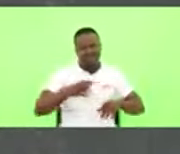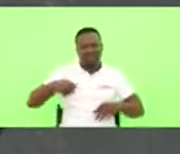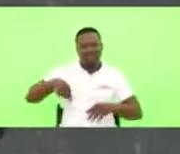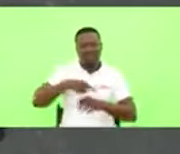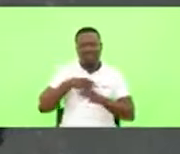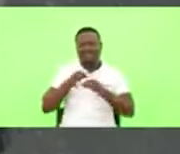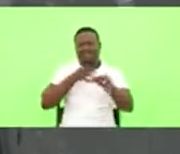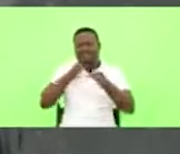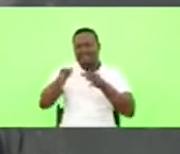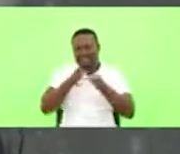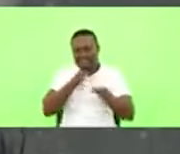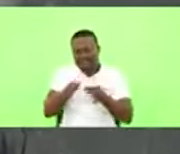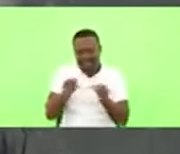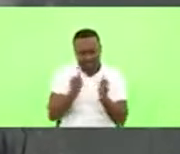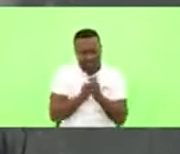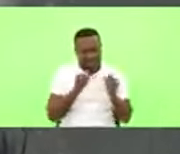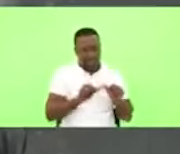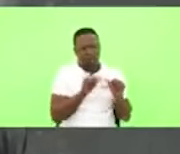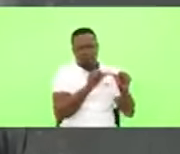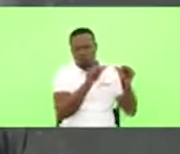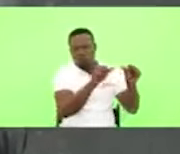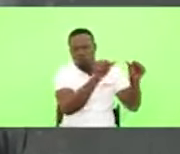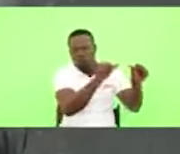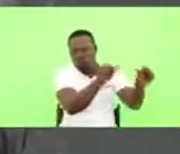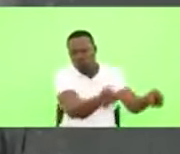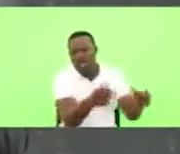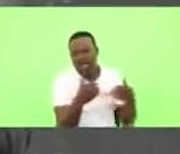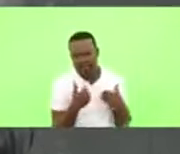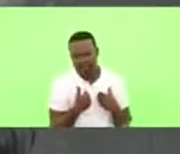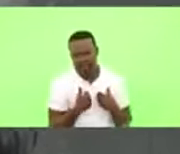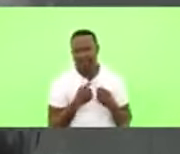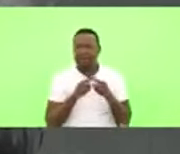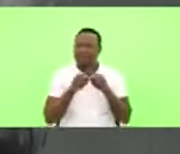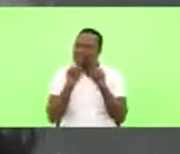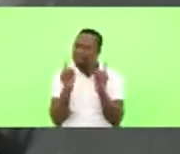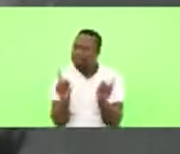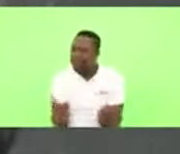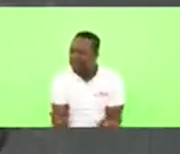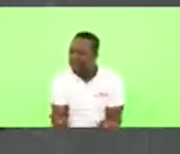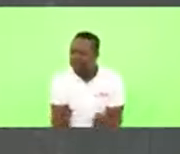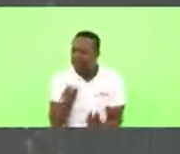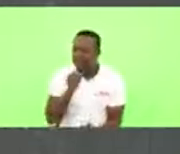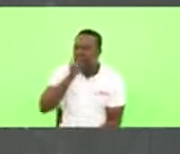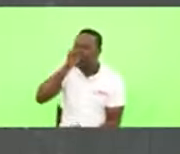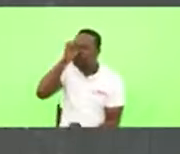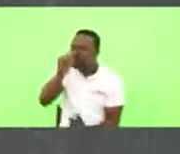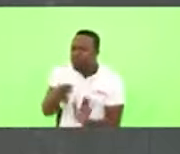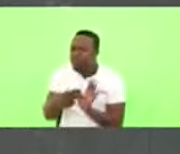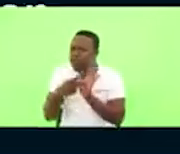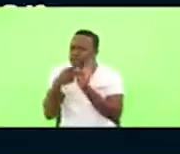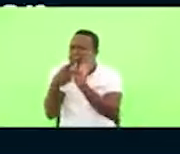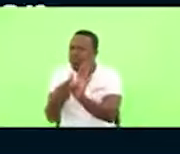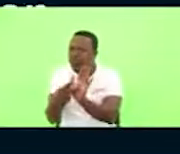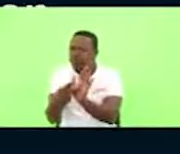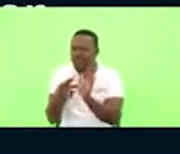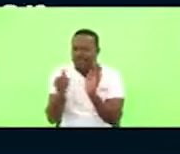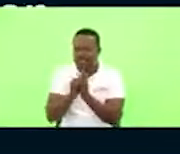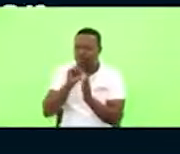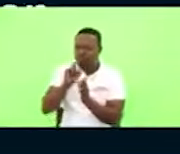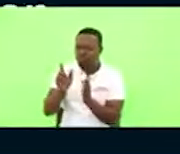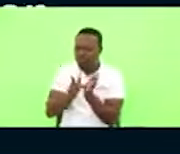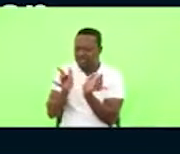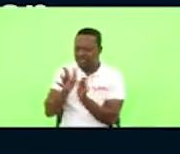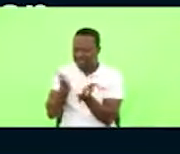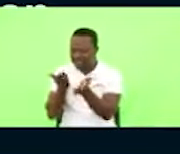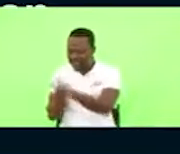about could go on, but the surest proof of the resurrection